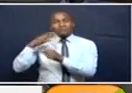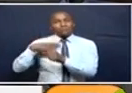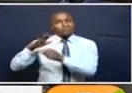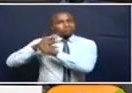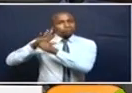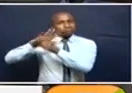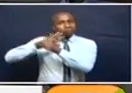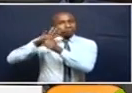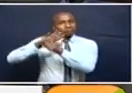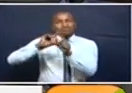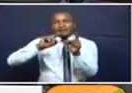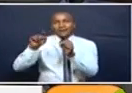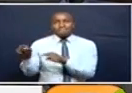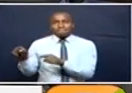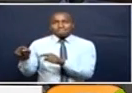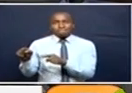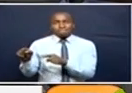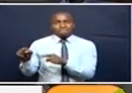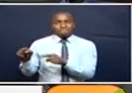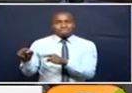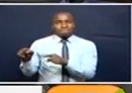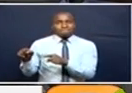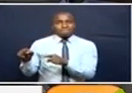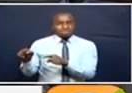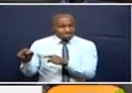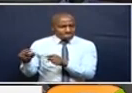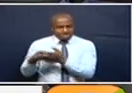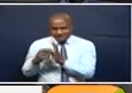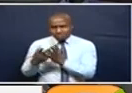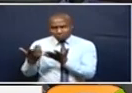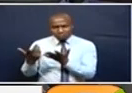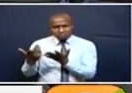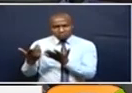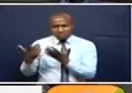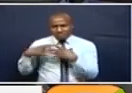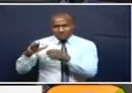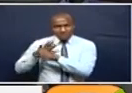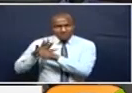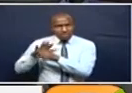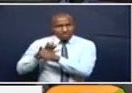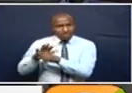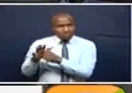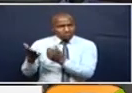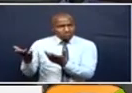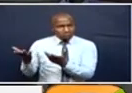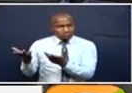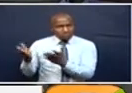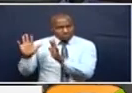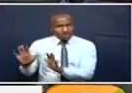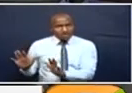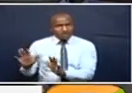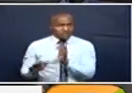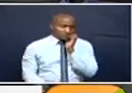there. They definitely believe the crowds mean something, but do they? Let me say, you can